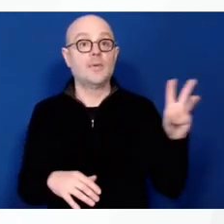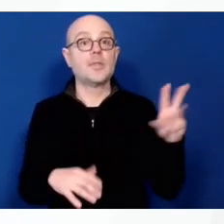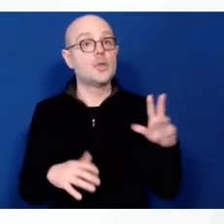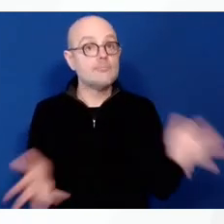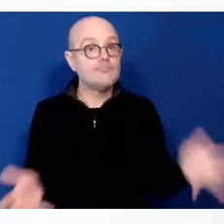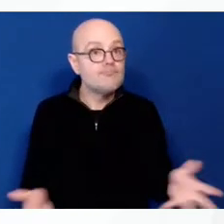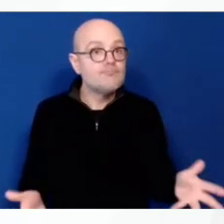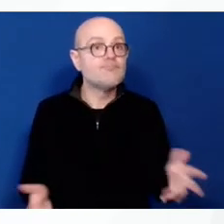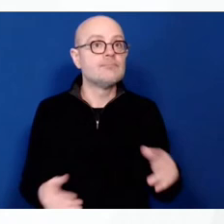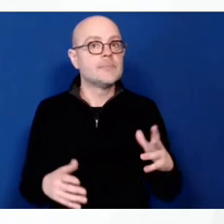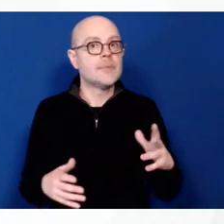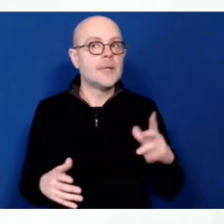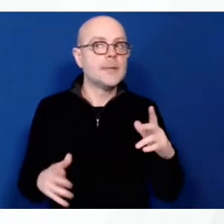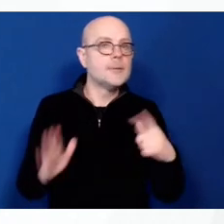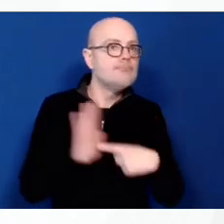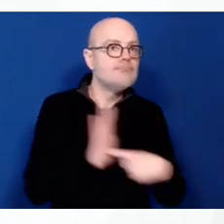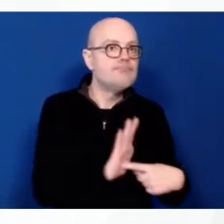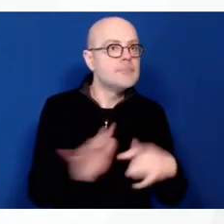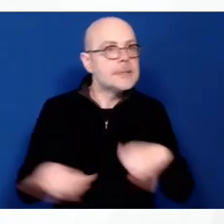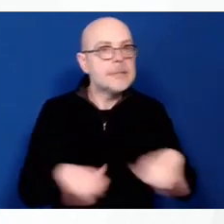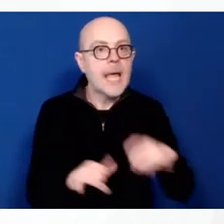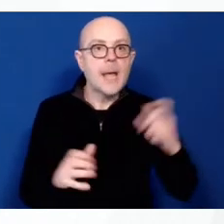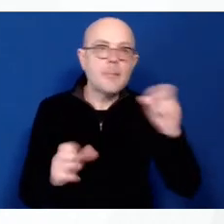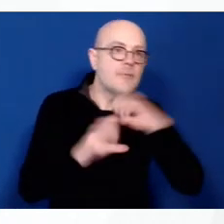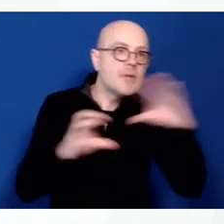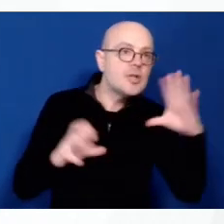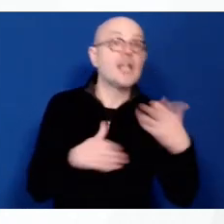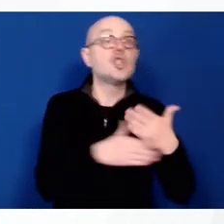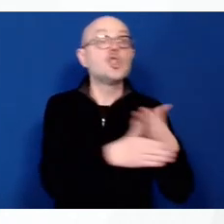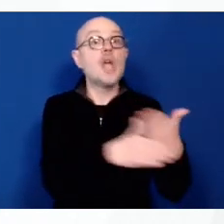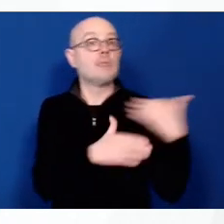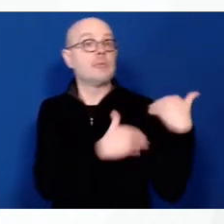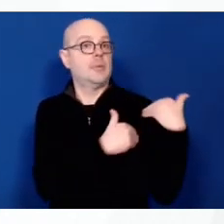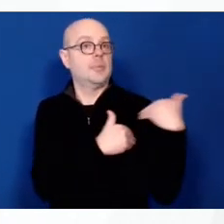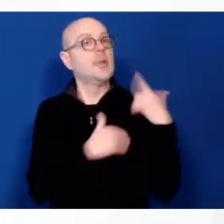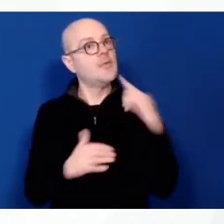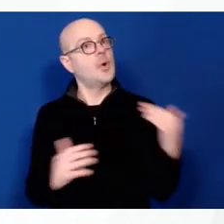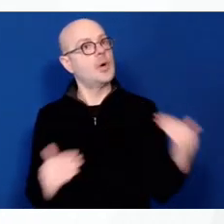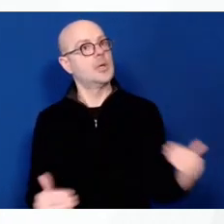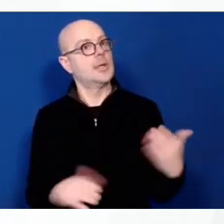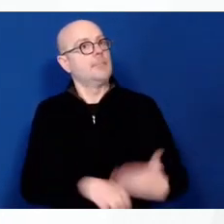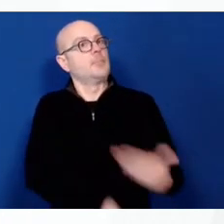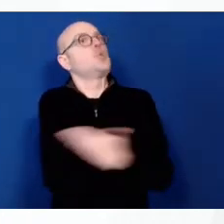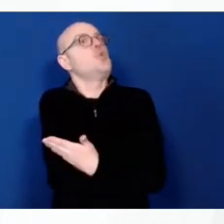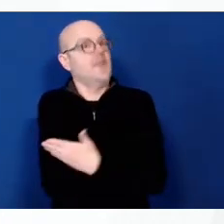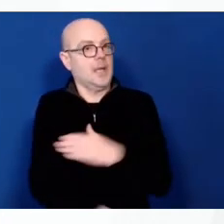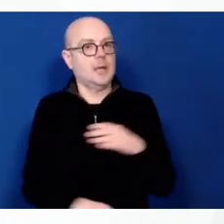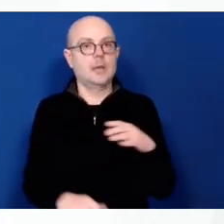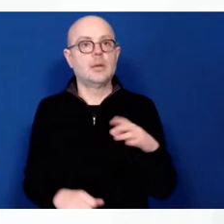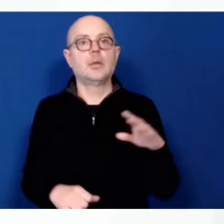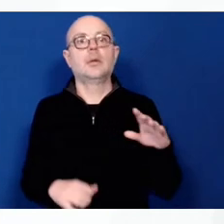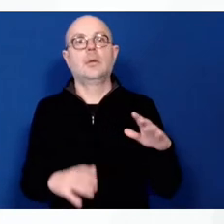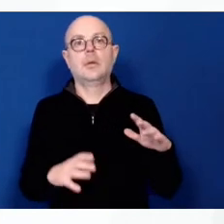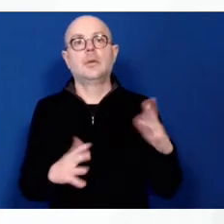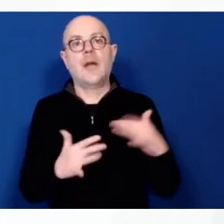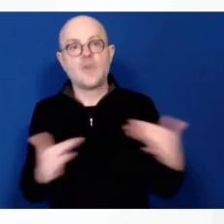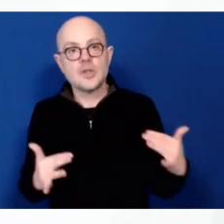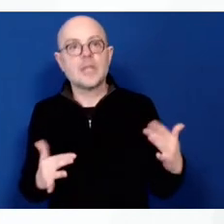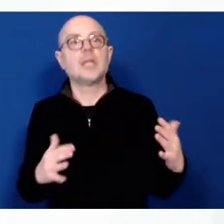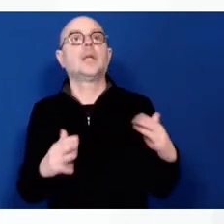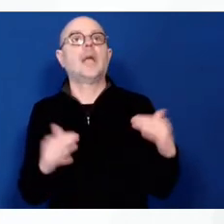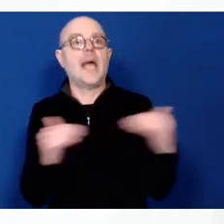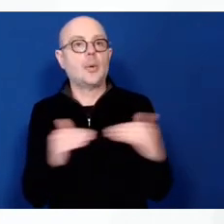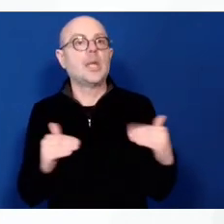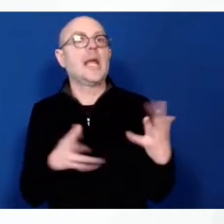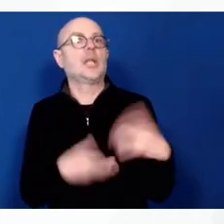integrated vision and shared responsibility for advancing diversity, equity, and inclusion, with the goal of